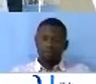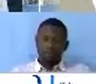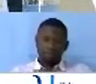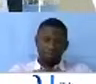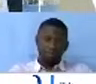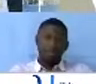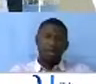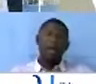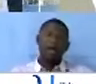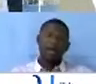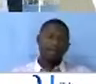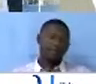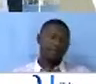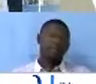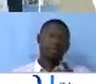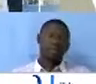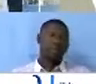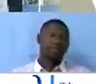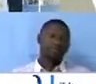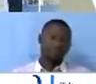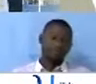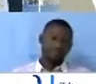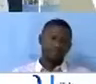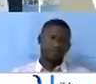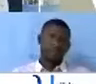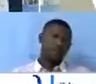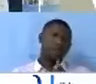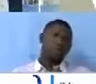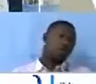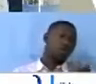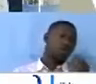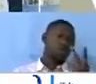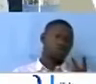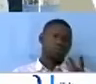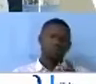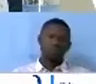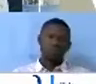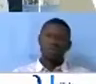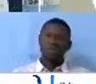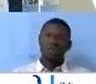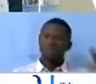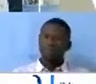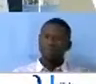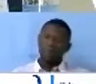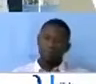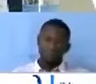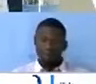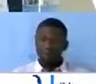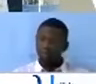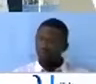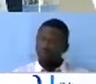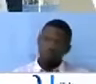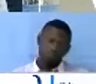handcuffs. And the others were giving me nasty slap and